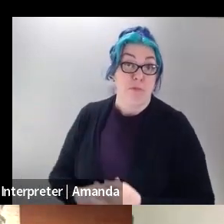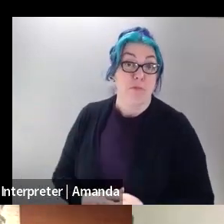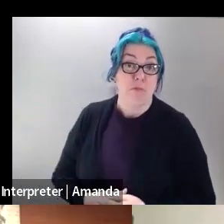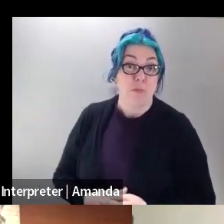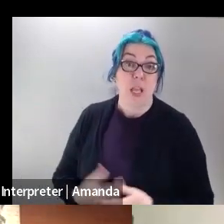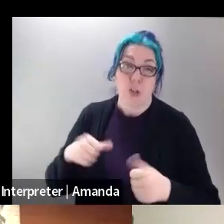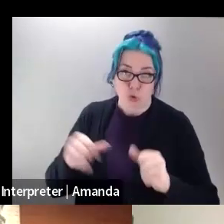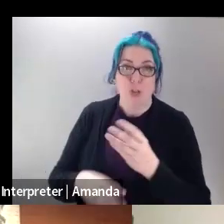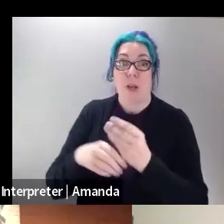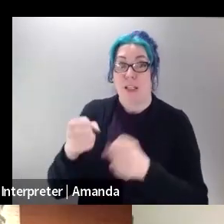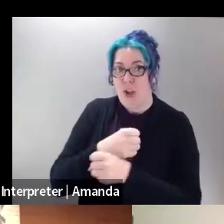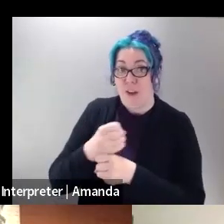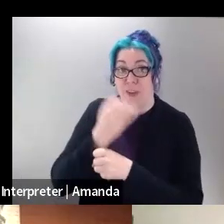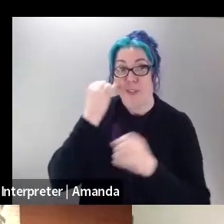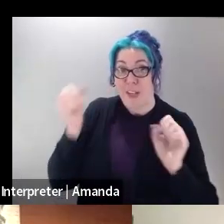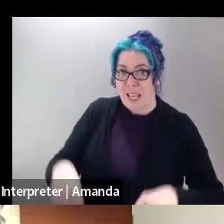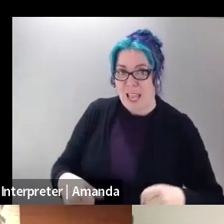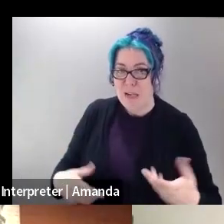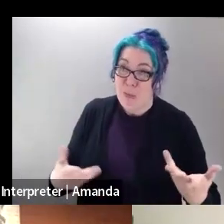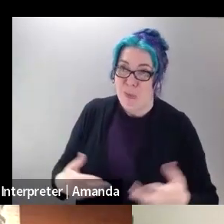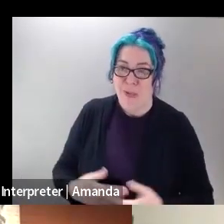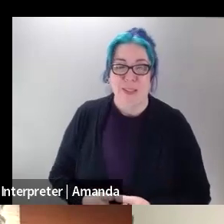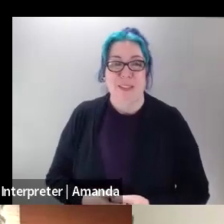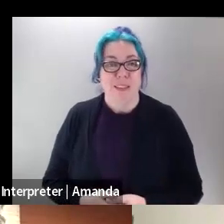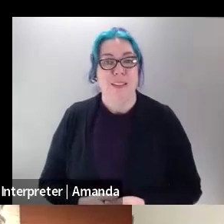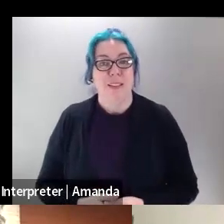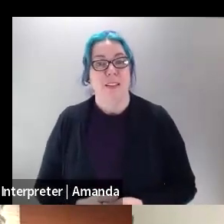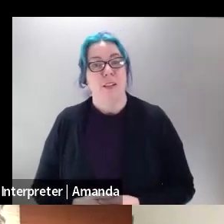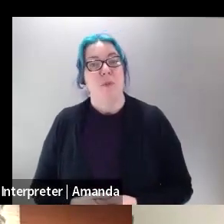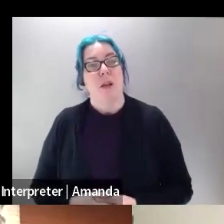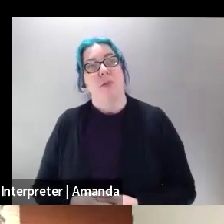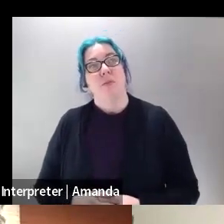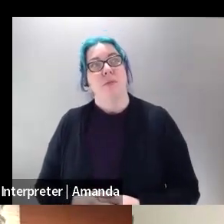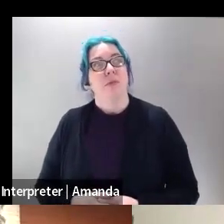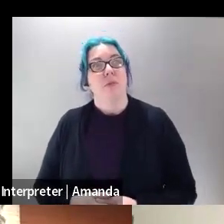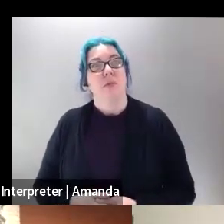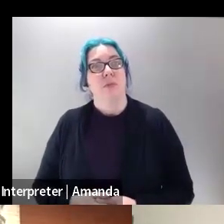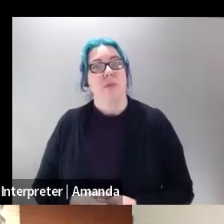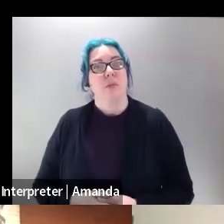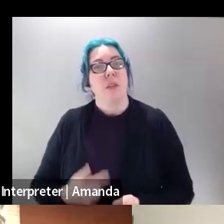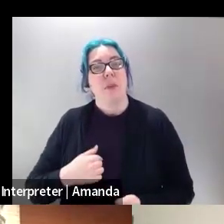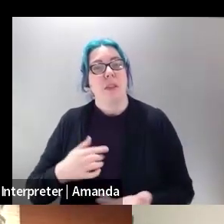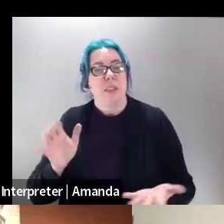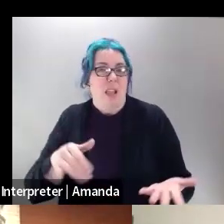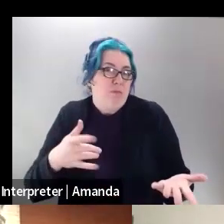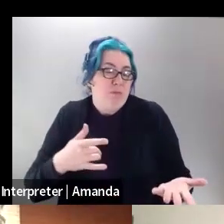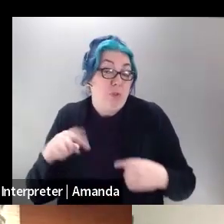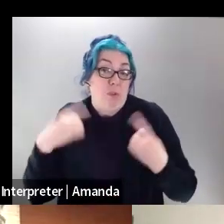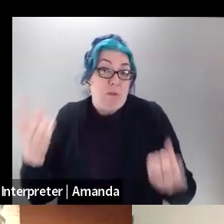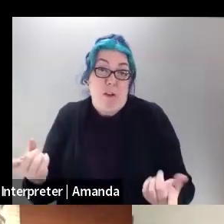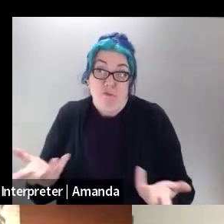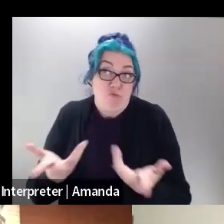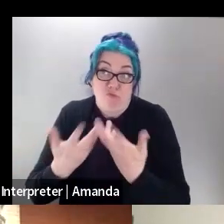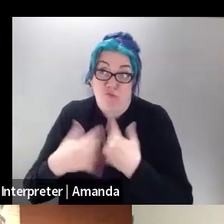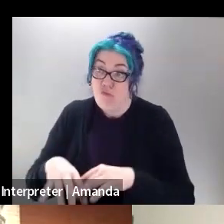can. I don't know. Anyway, so I think I do the opposite. If anything, like